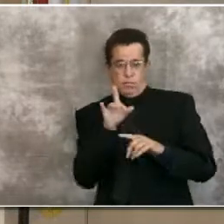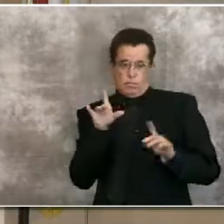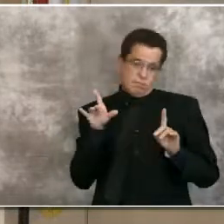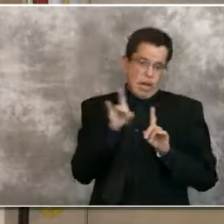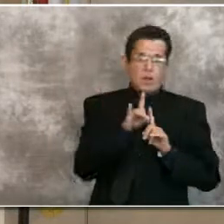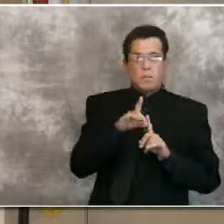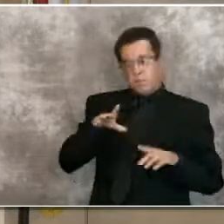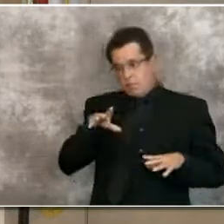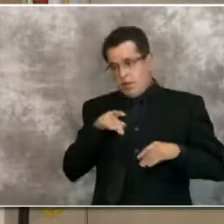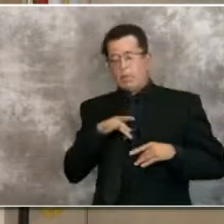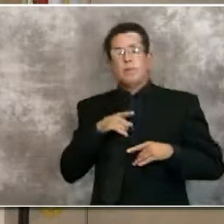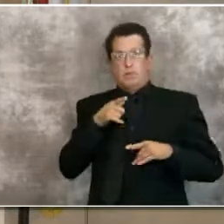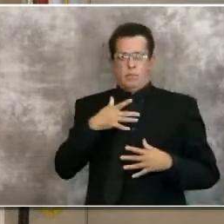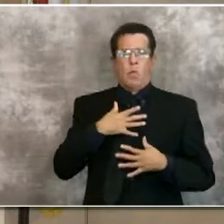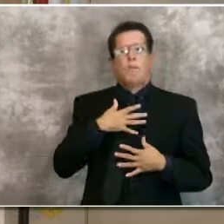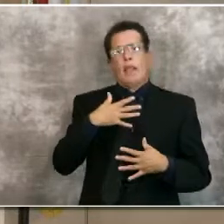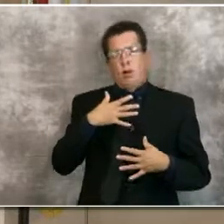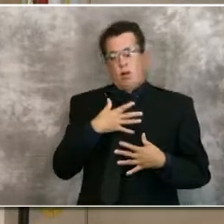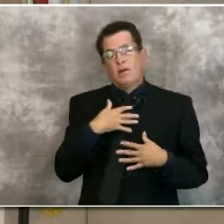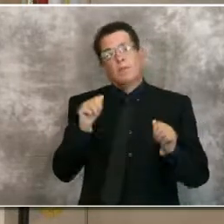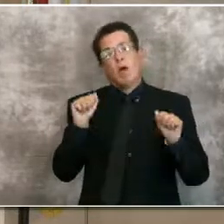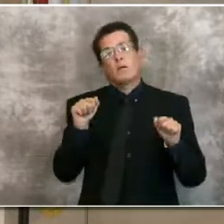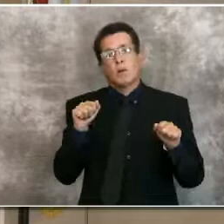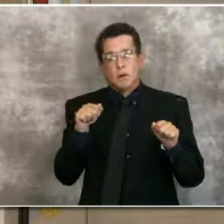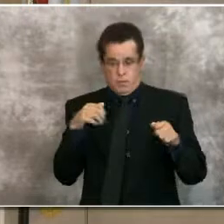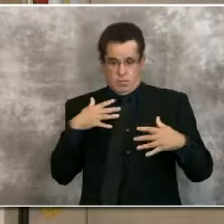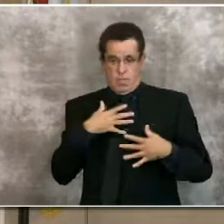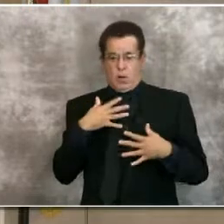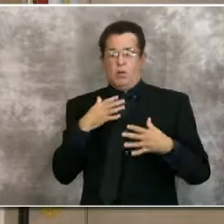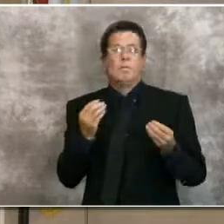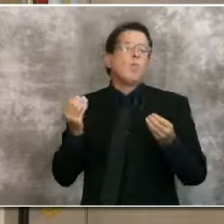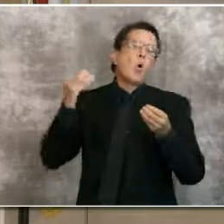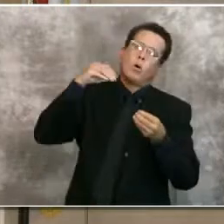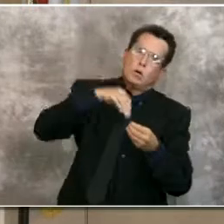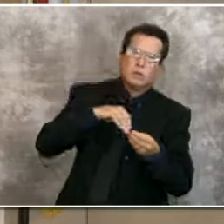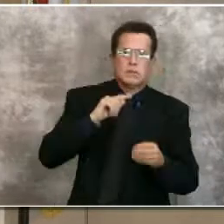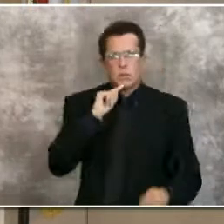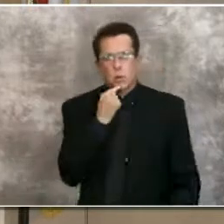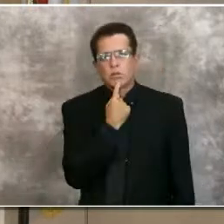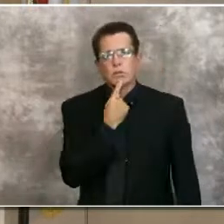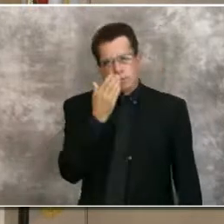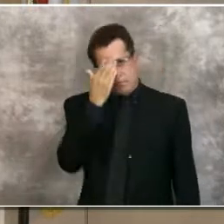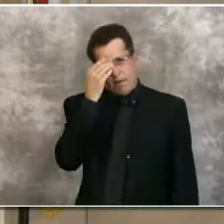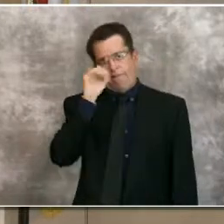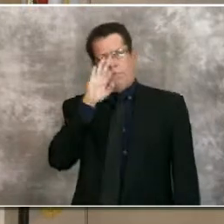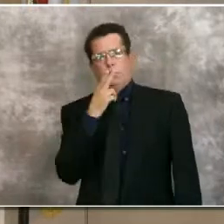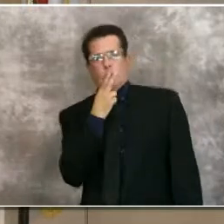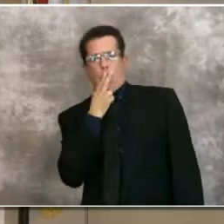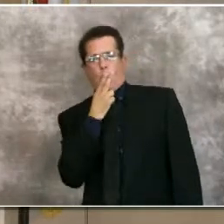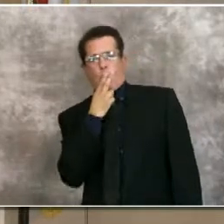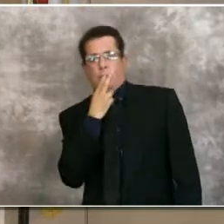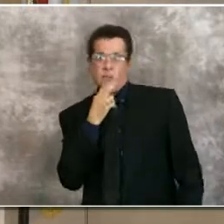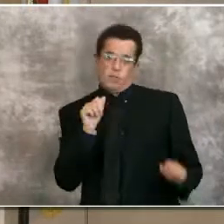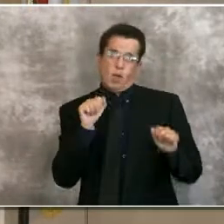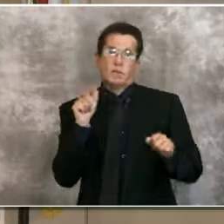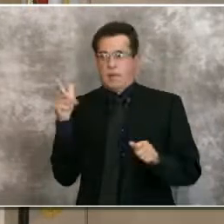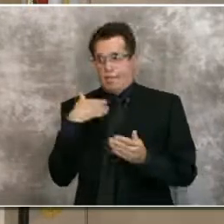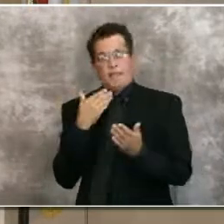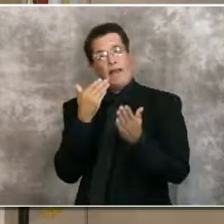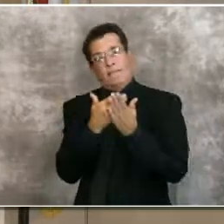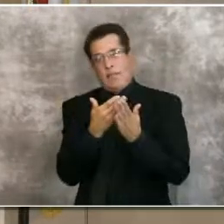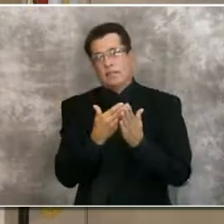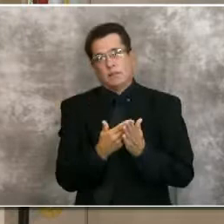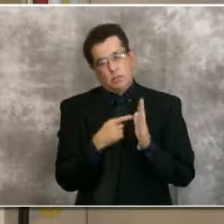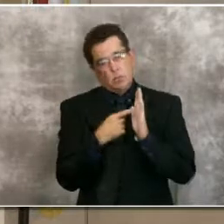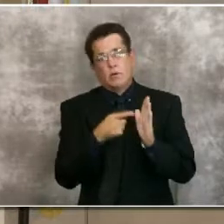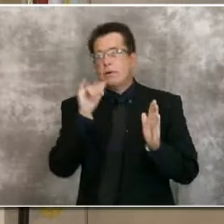develop pulmonary complications, that those complications may be more severe. There's good evidence that that is also